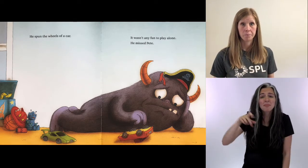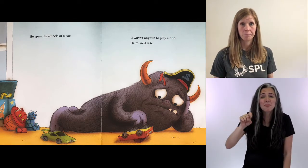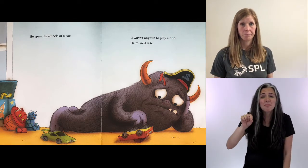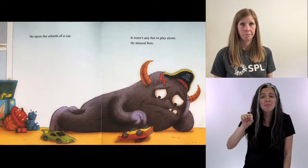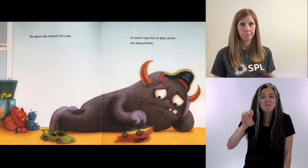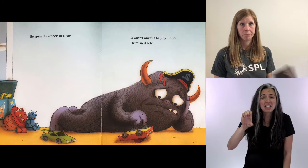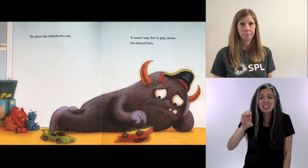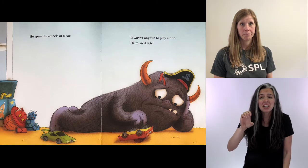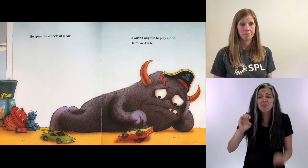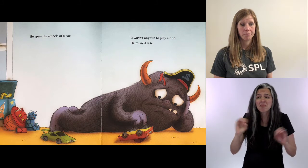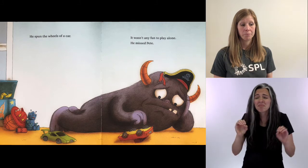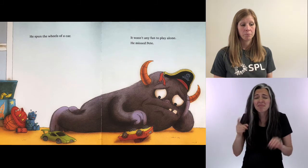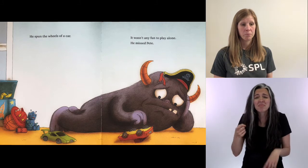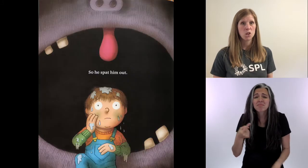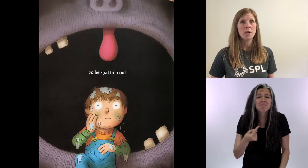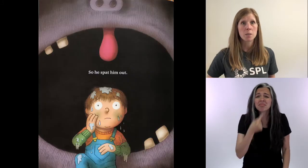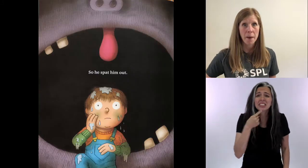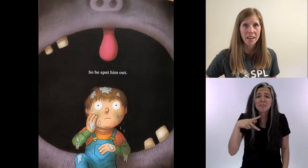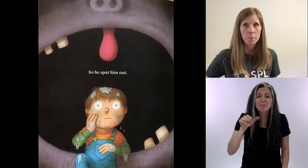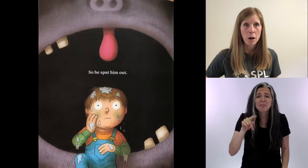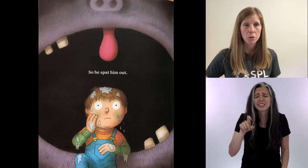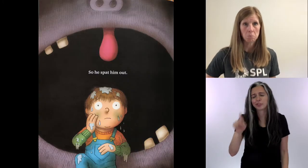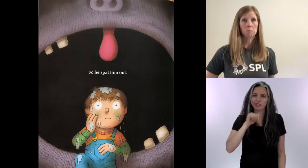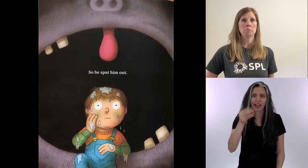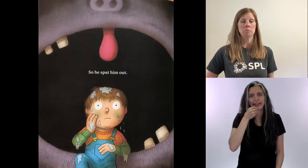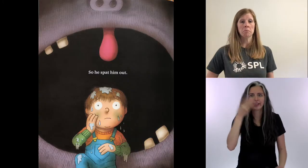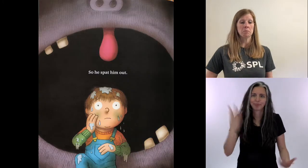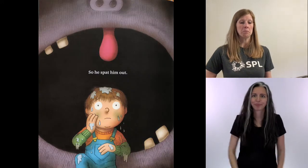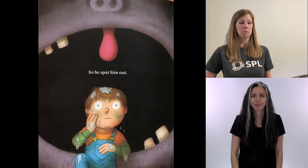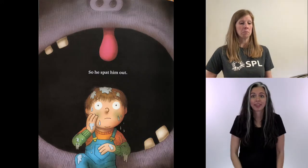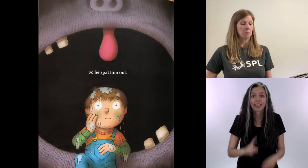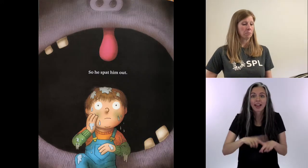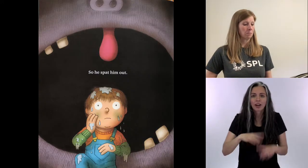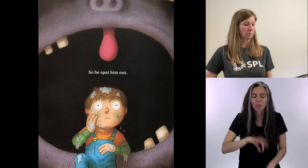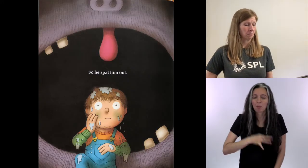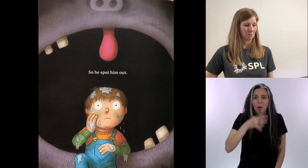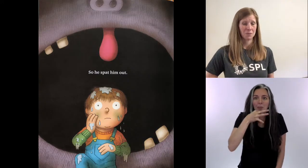him. So he spat him out.